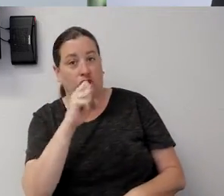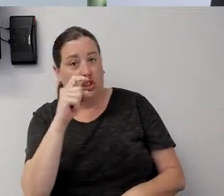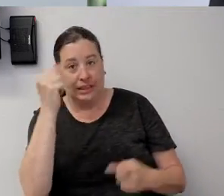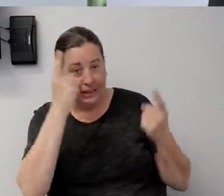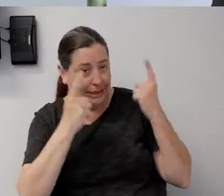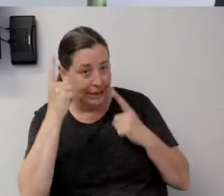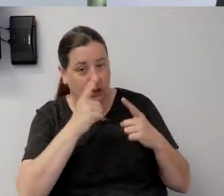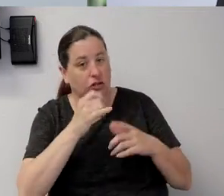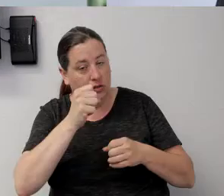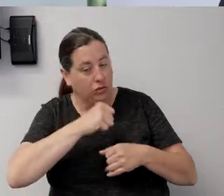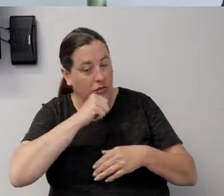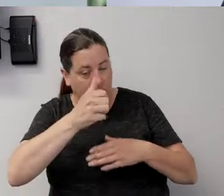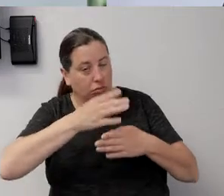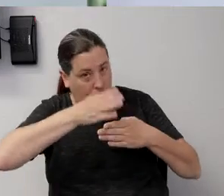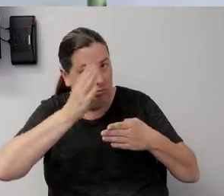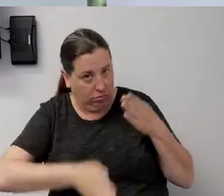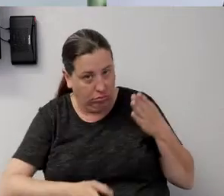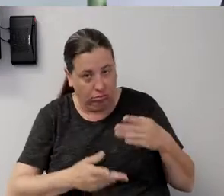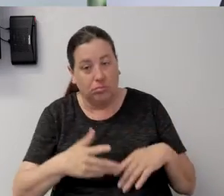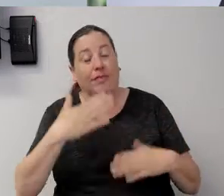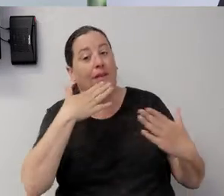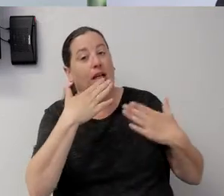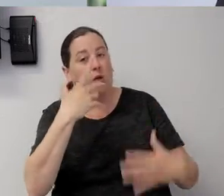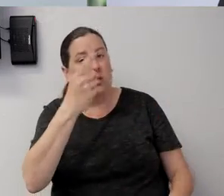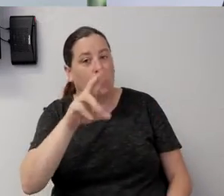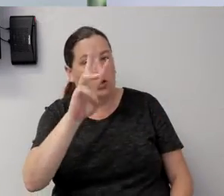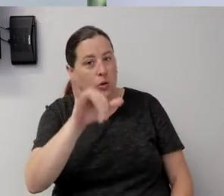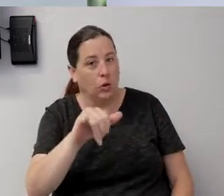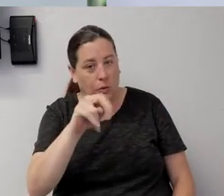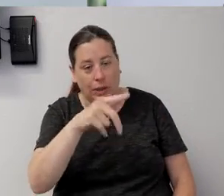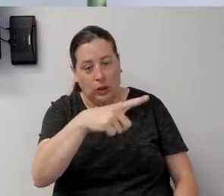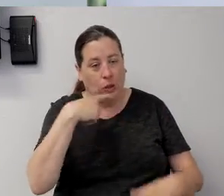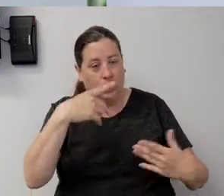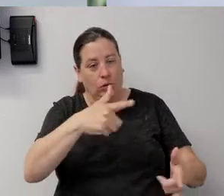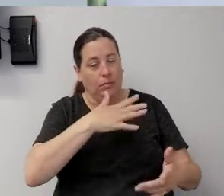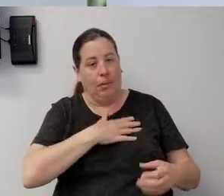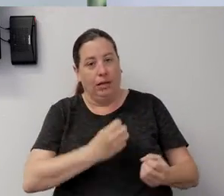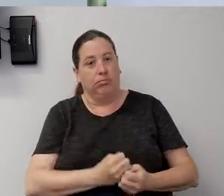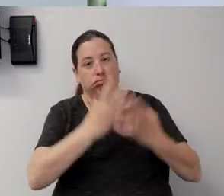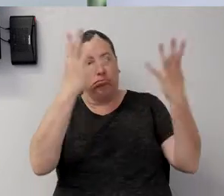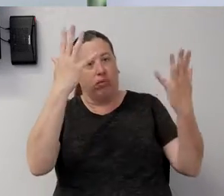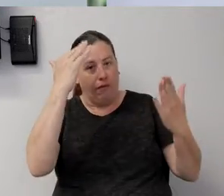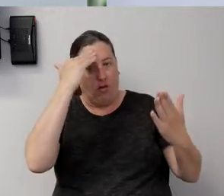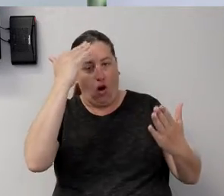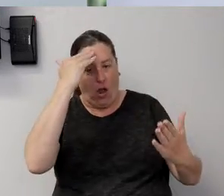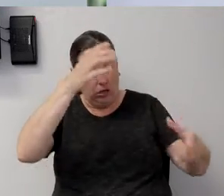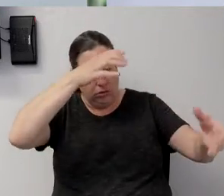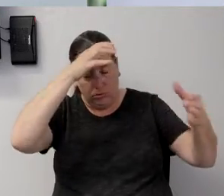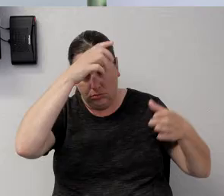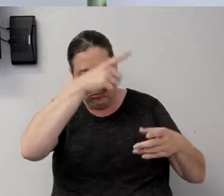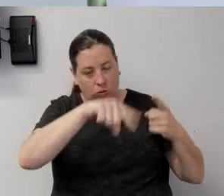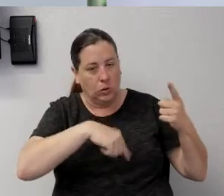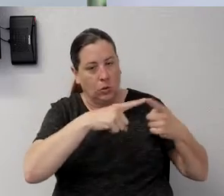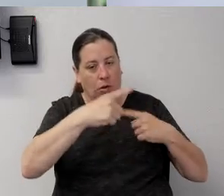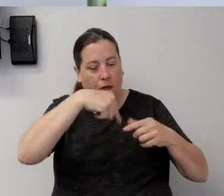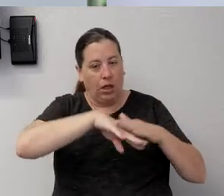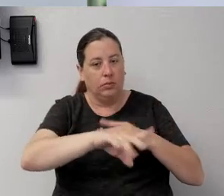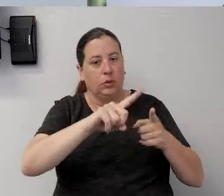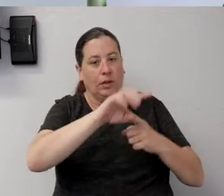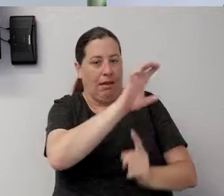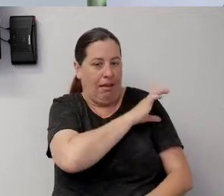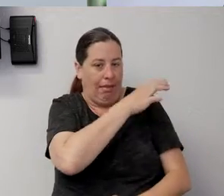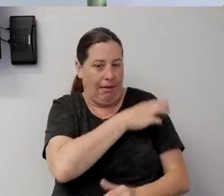Wynn. I know you're on this call and you're my fountain of knowledge when it comes to the clinical side of this.